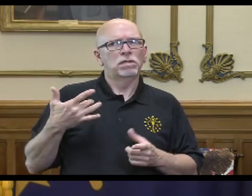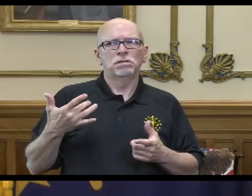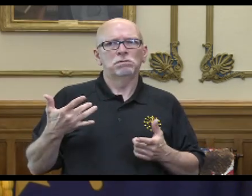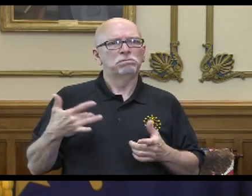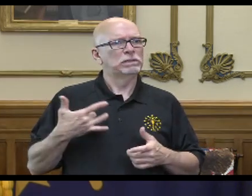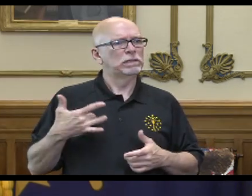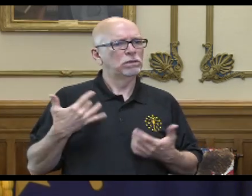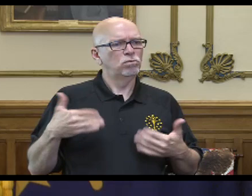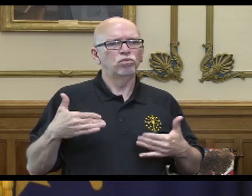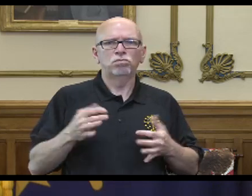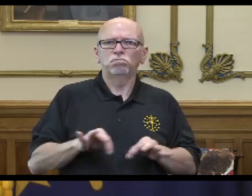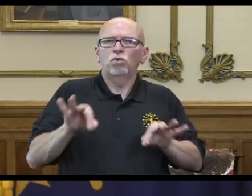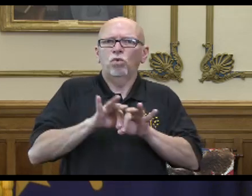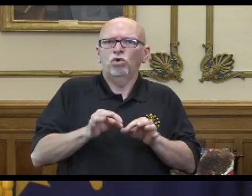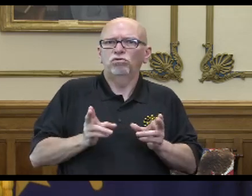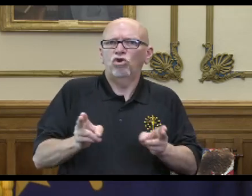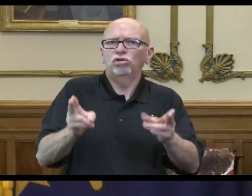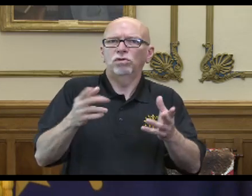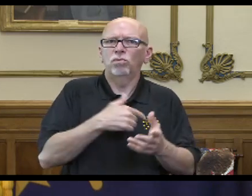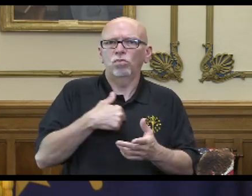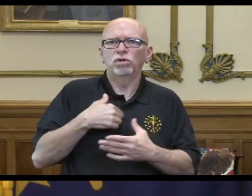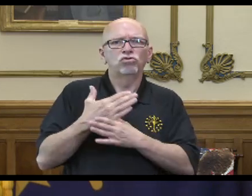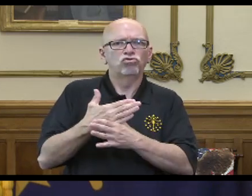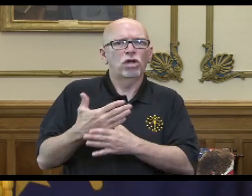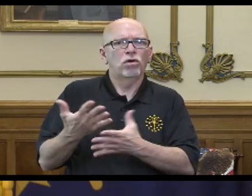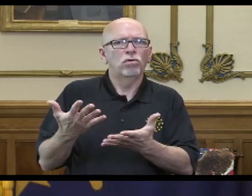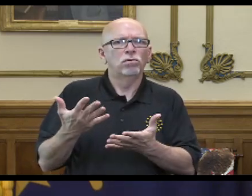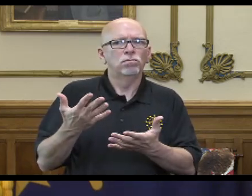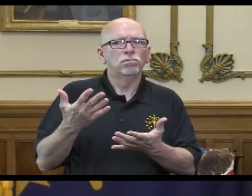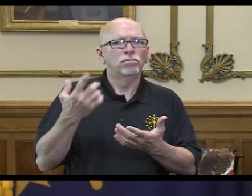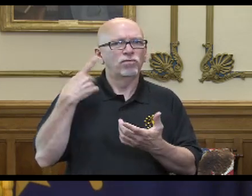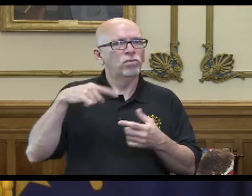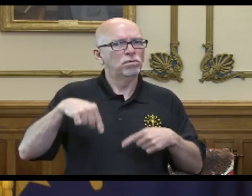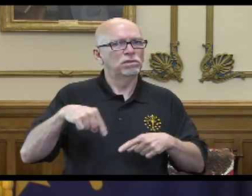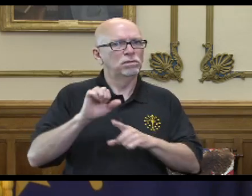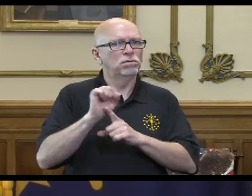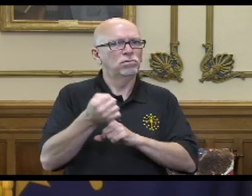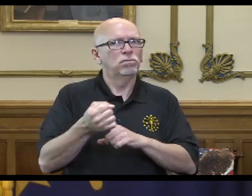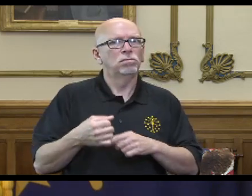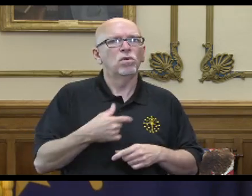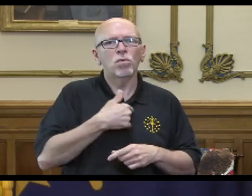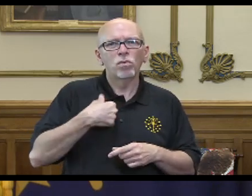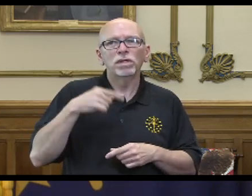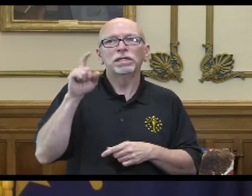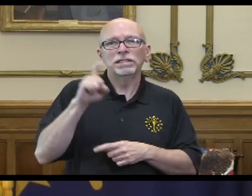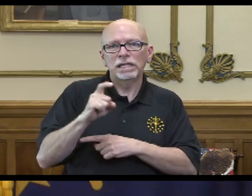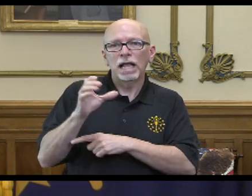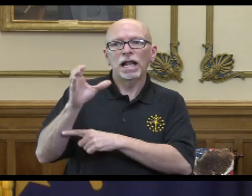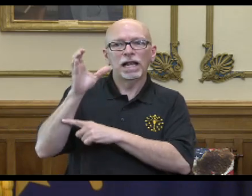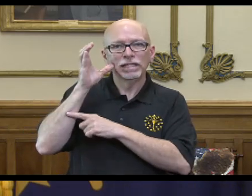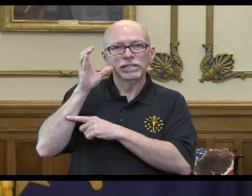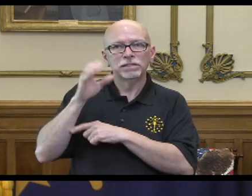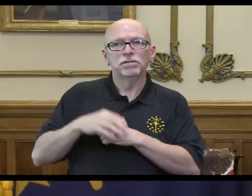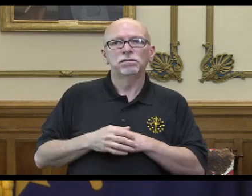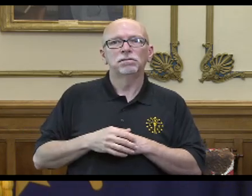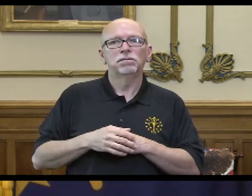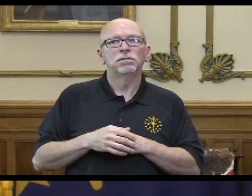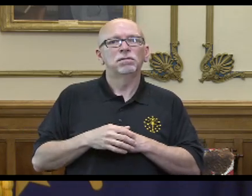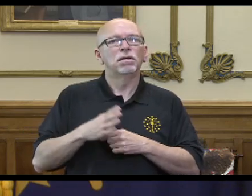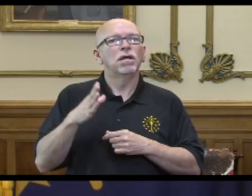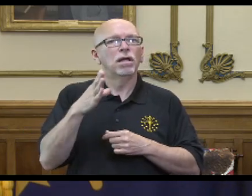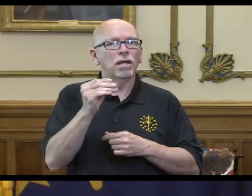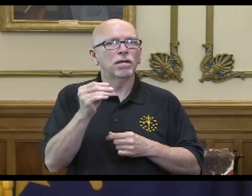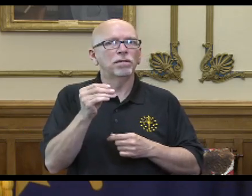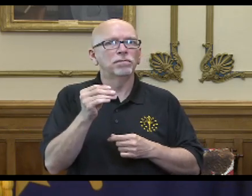urgency that we both share on this front. We need to listen, and